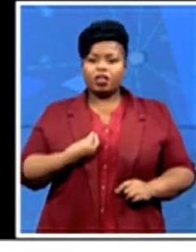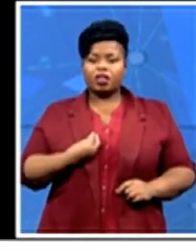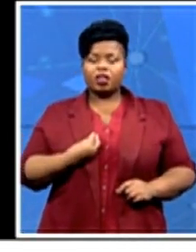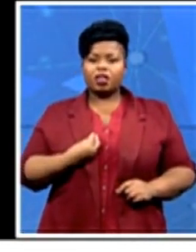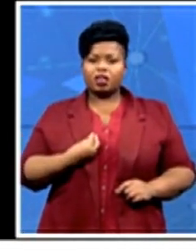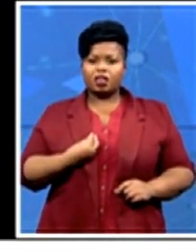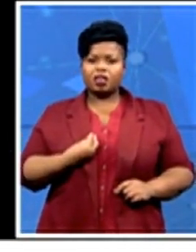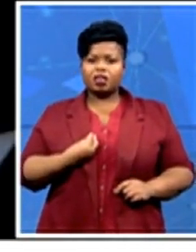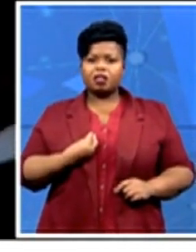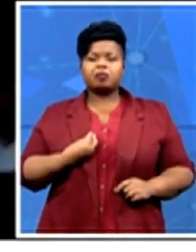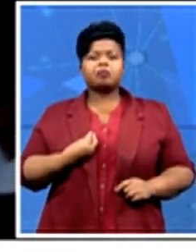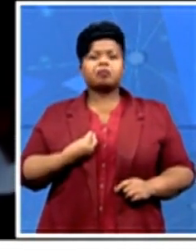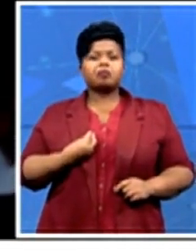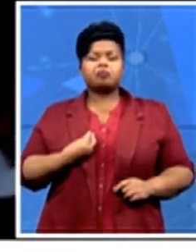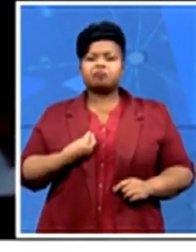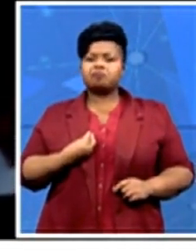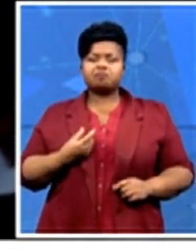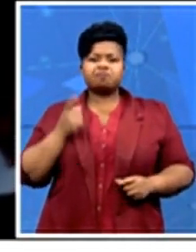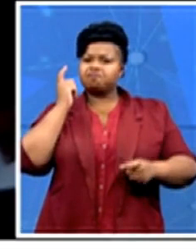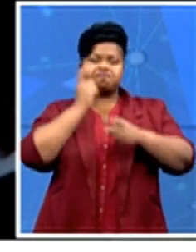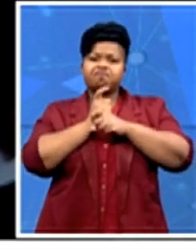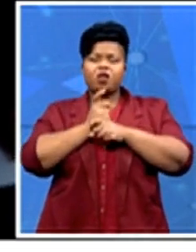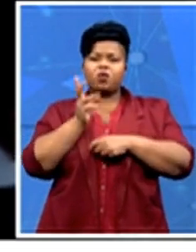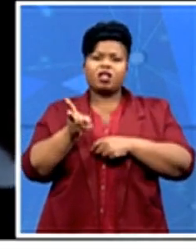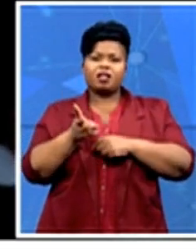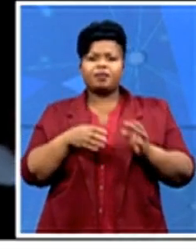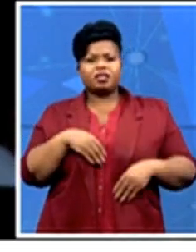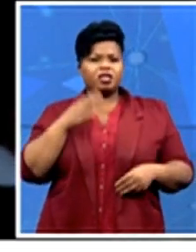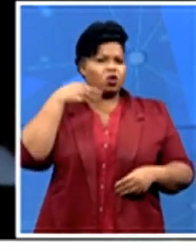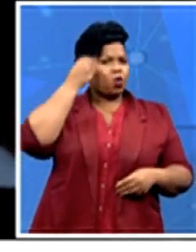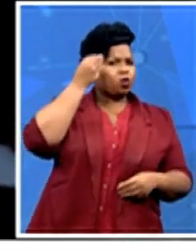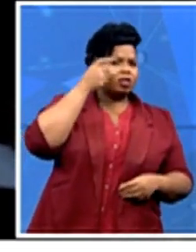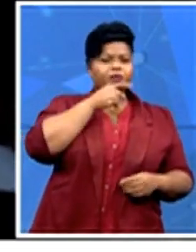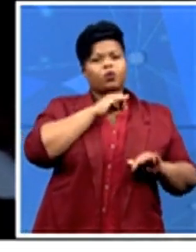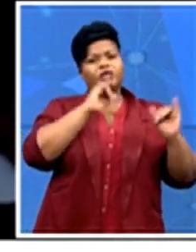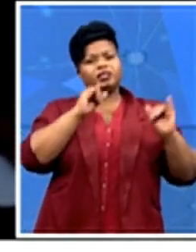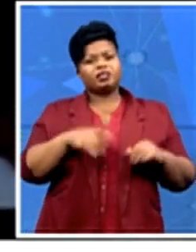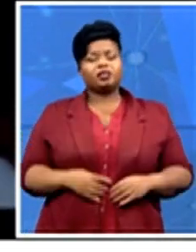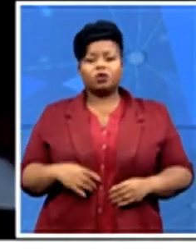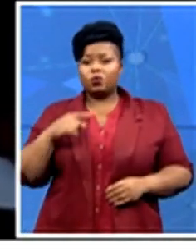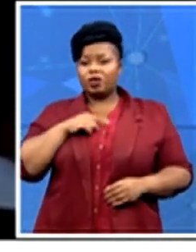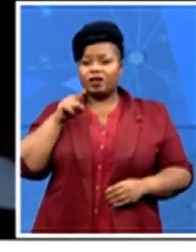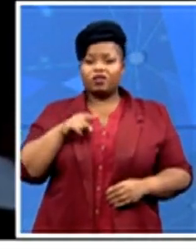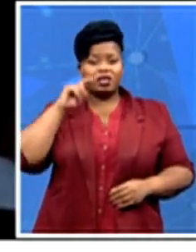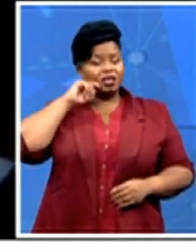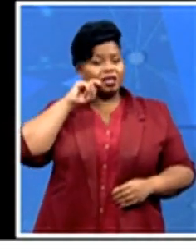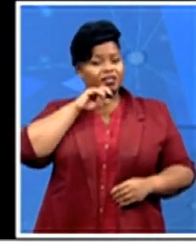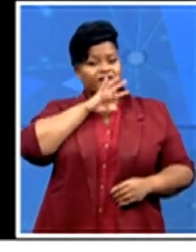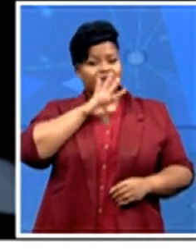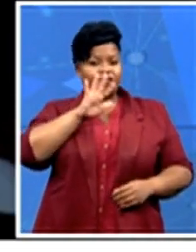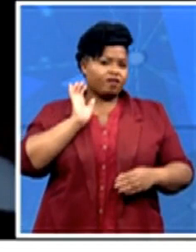vaccines than older people. The acceptance rate for those aged 55 and over has increased to